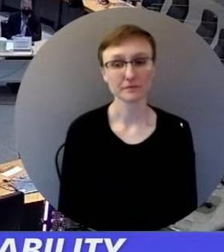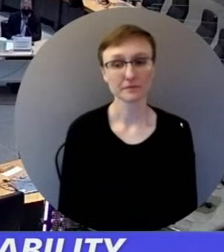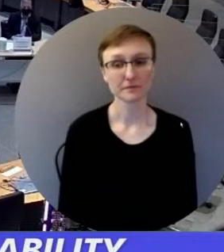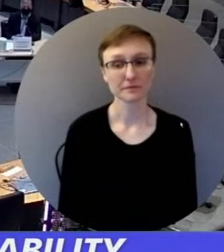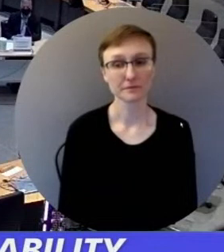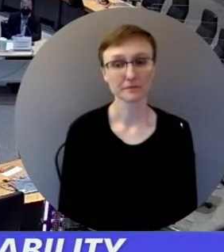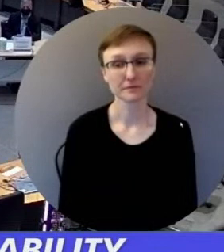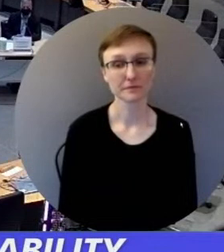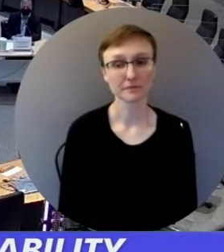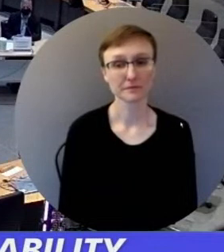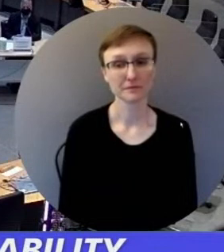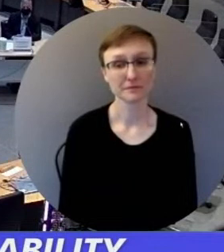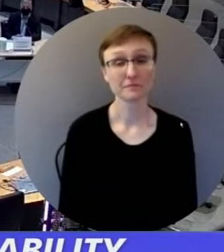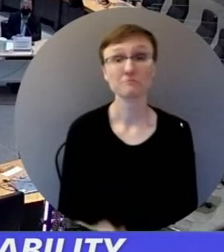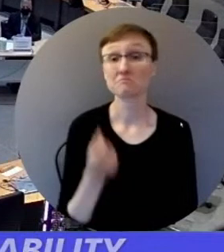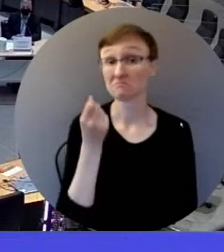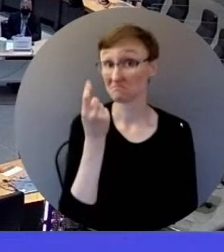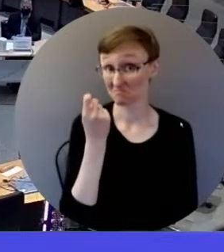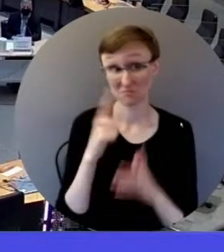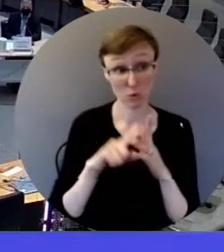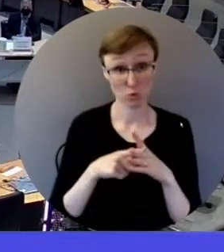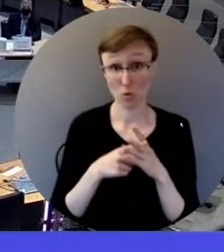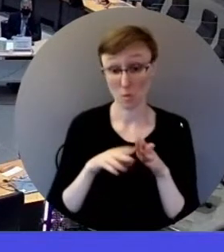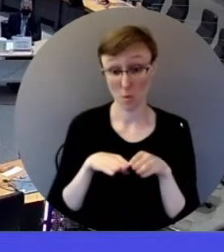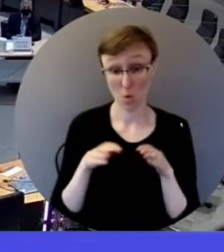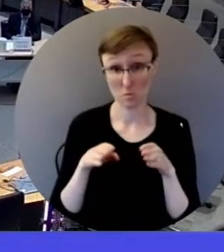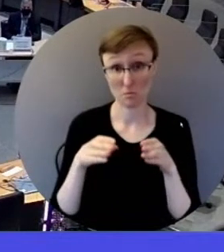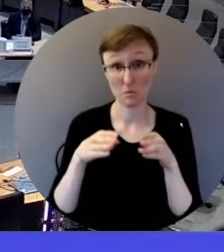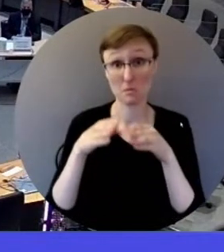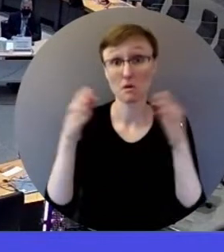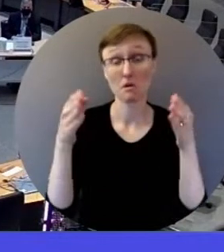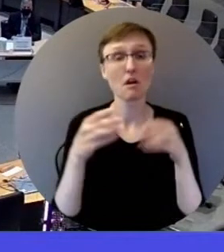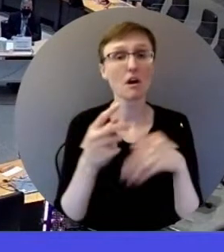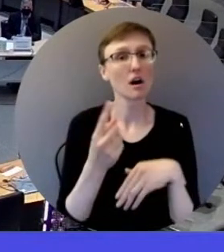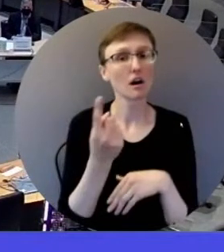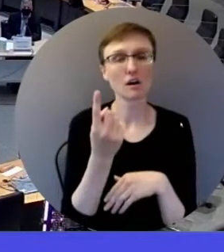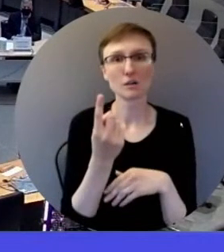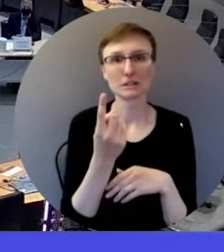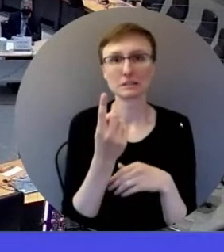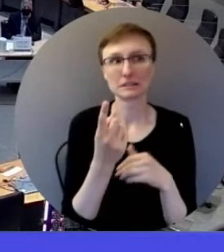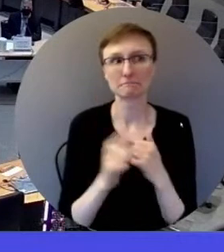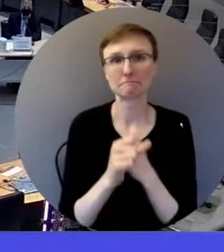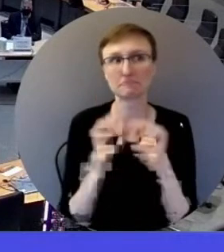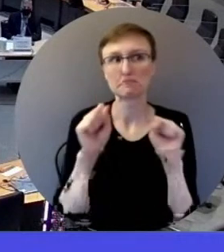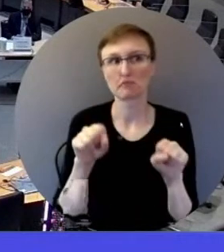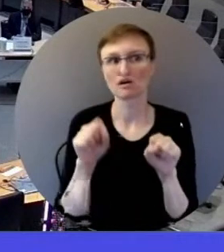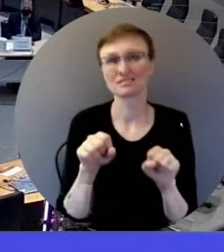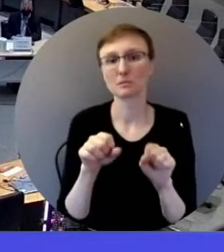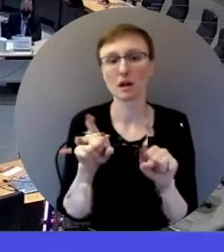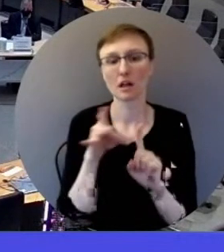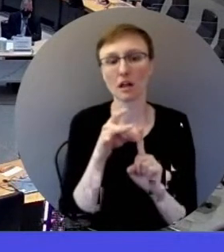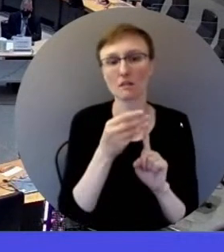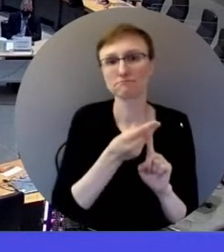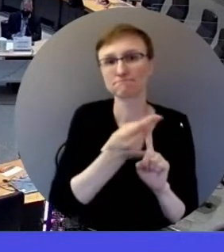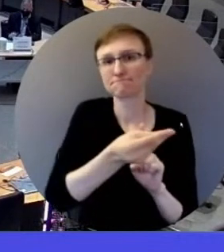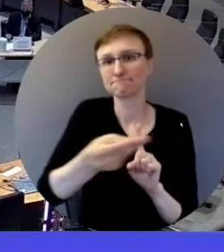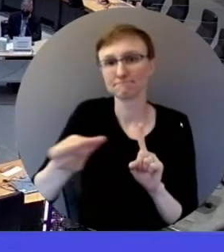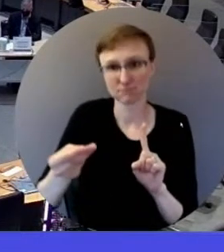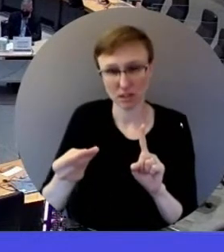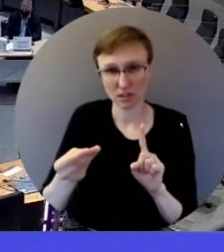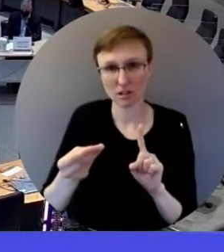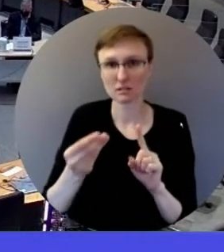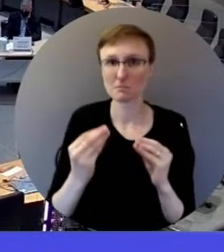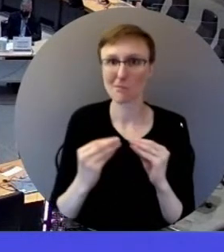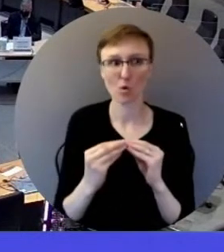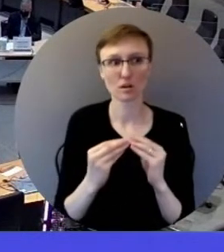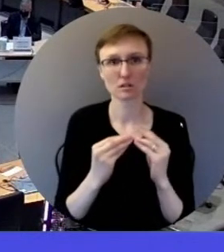of Ottawa reopening, there's always a risk of transmission because we have much more contact this fall and